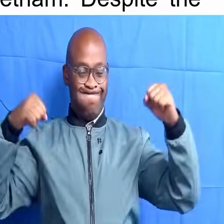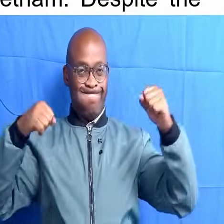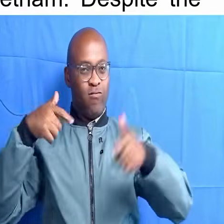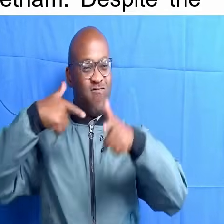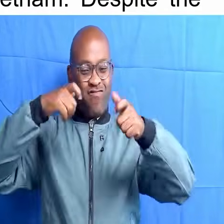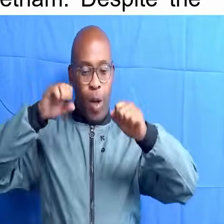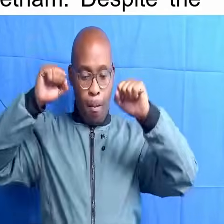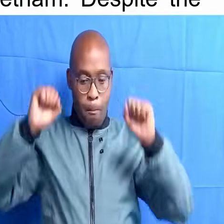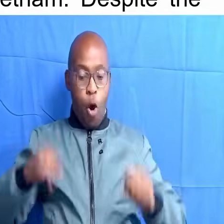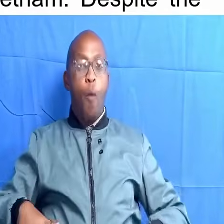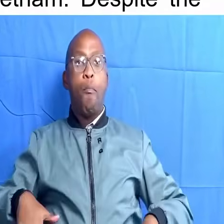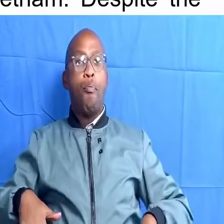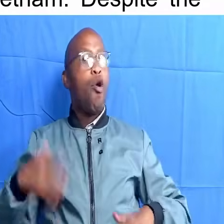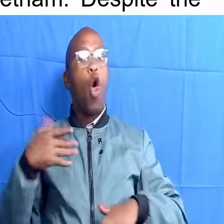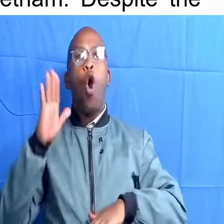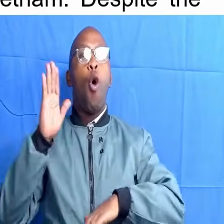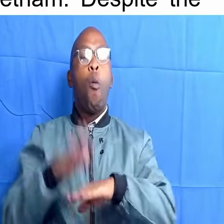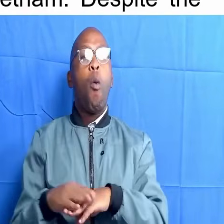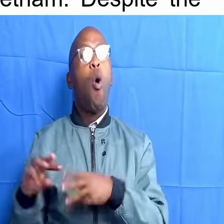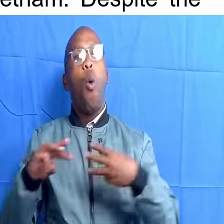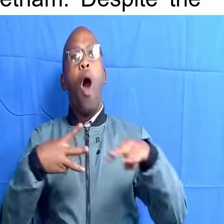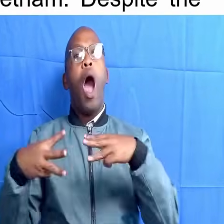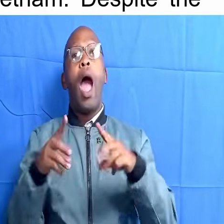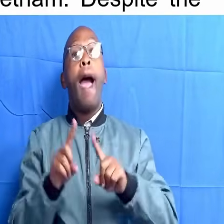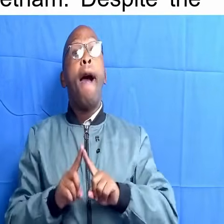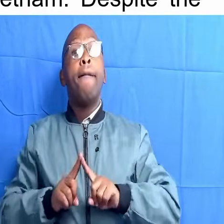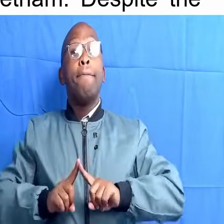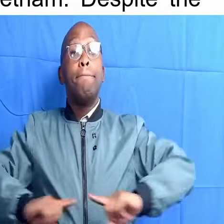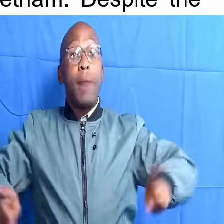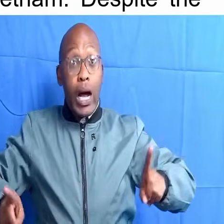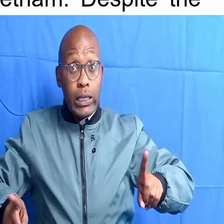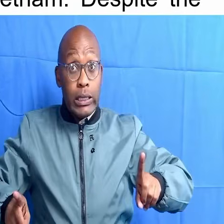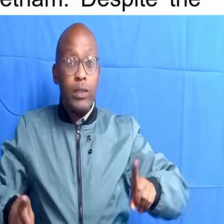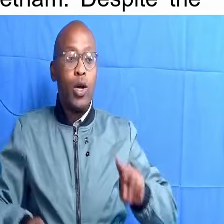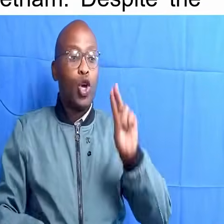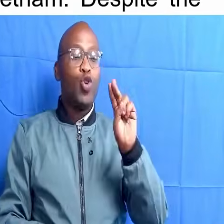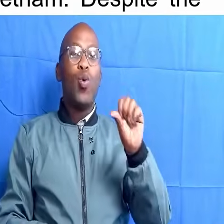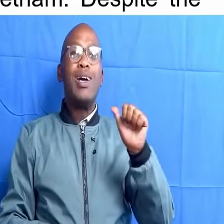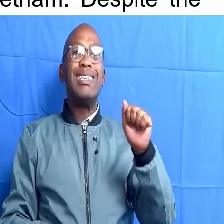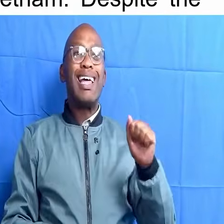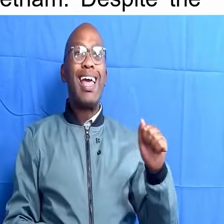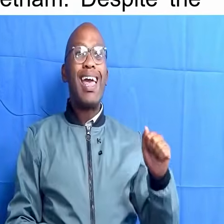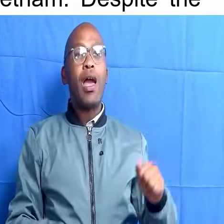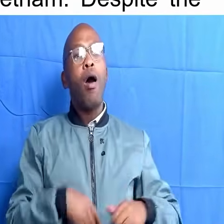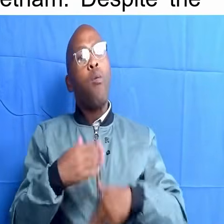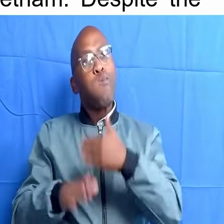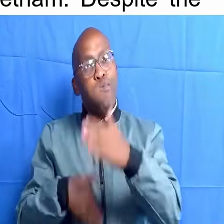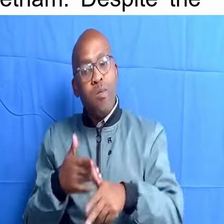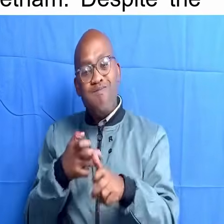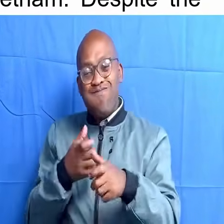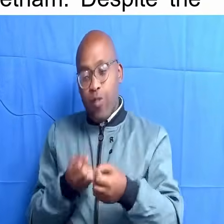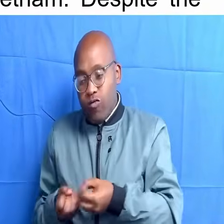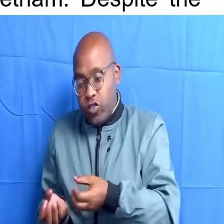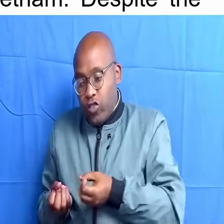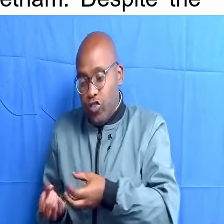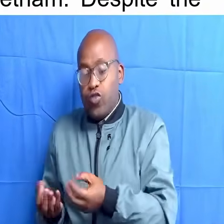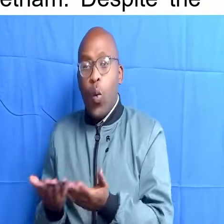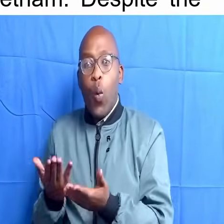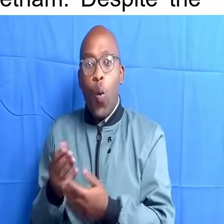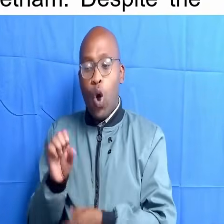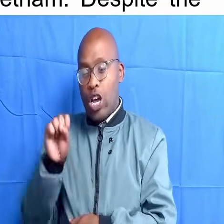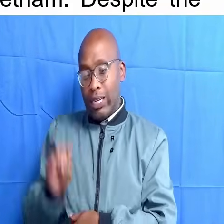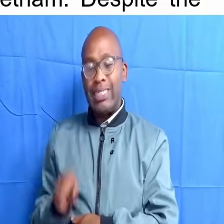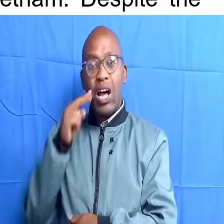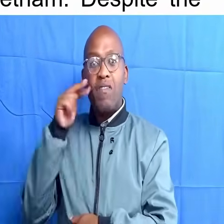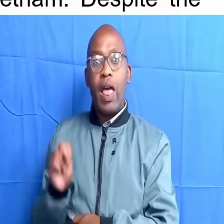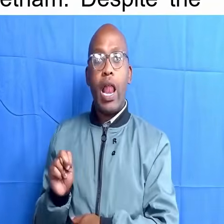America continued to send the supplies to the South until 1975. In 1975,